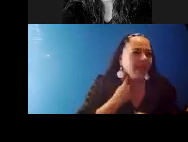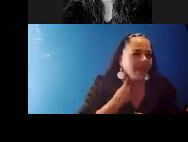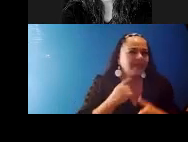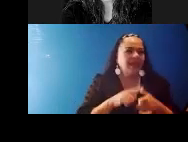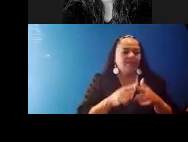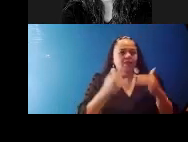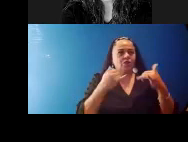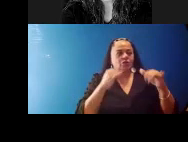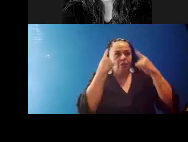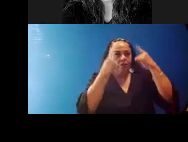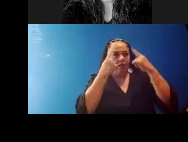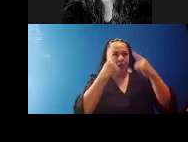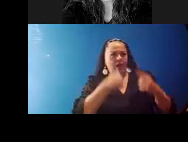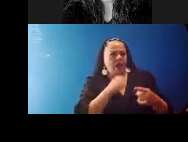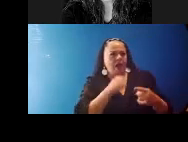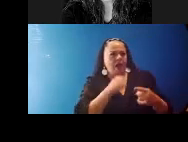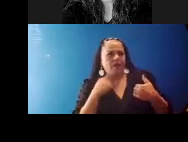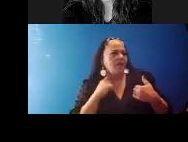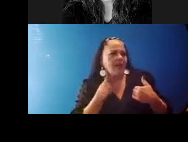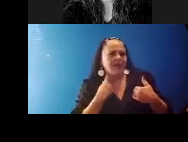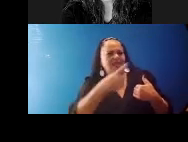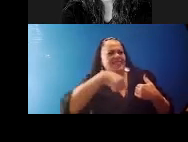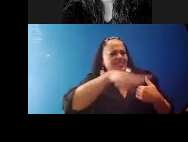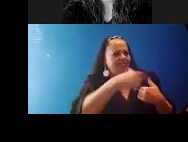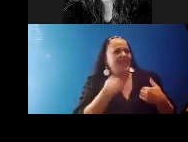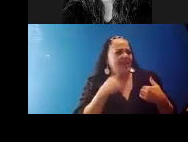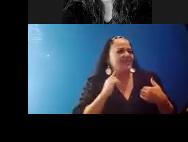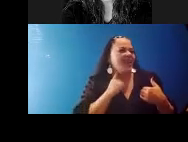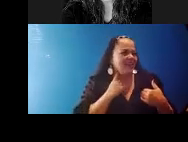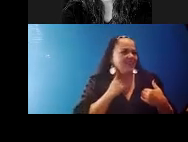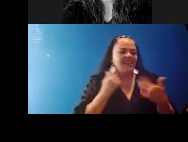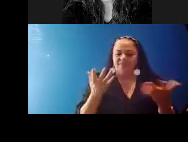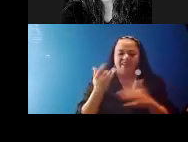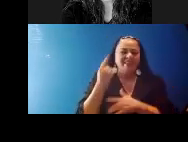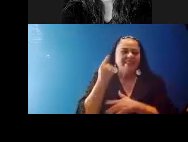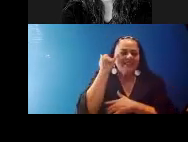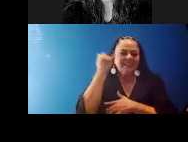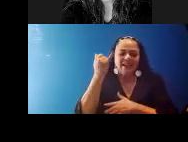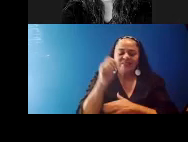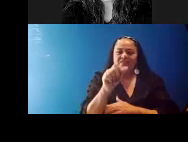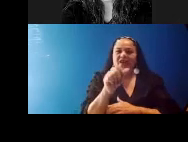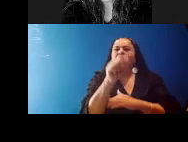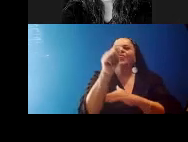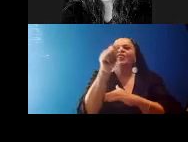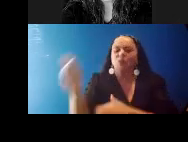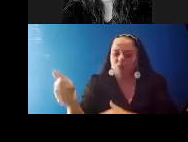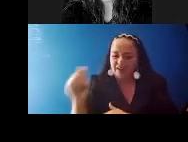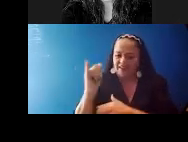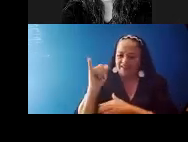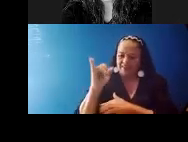still thinking in your mind, no, I don't have an accent. They all have an accent, right? And it's this notion, it's this thing of othering that we do that